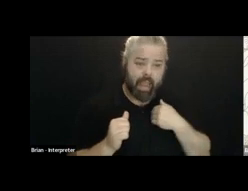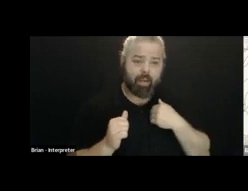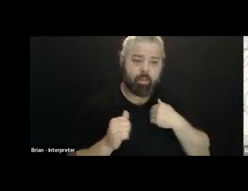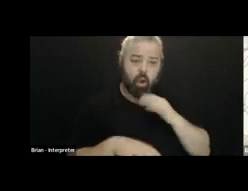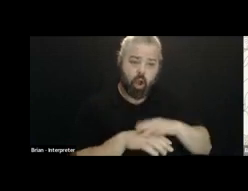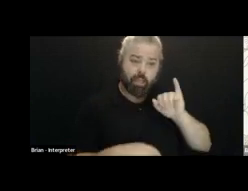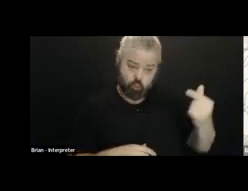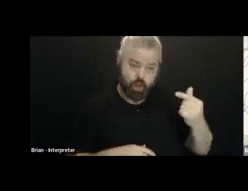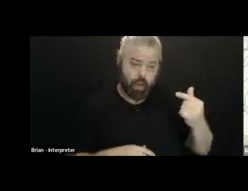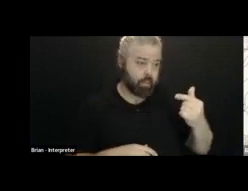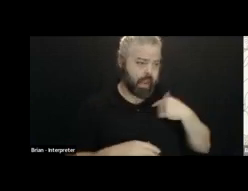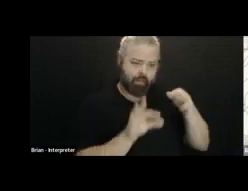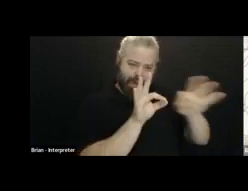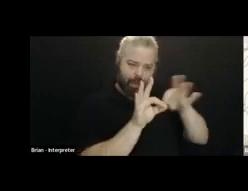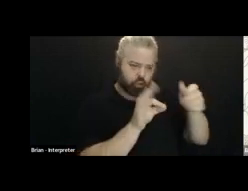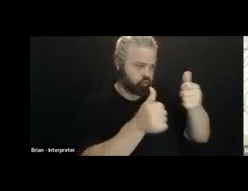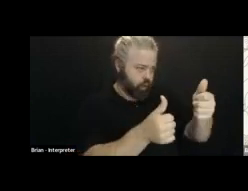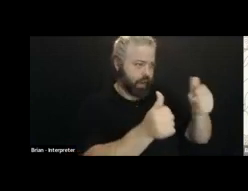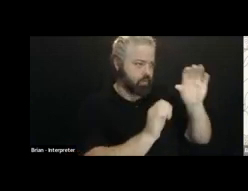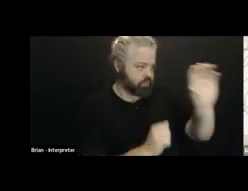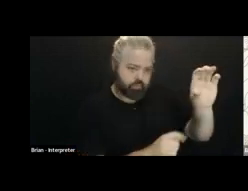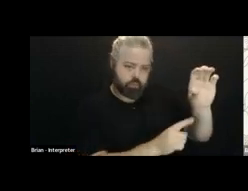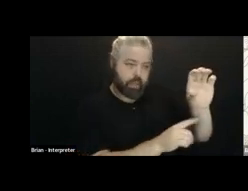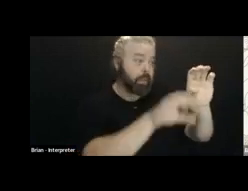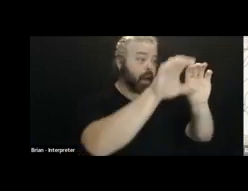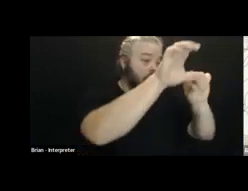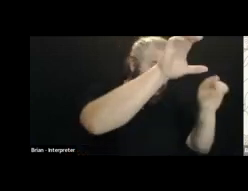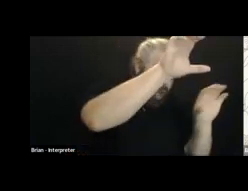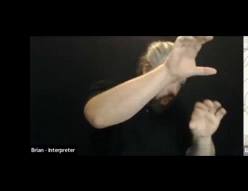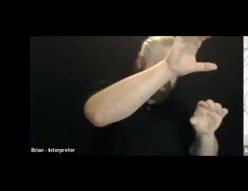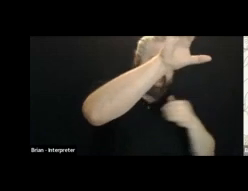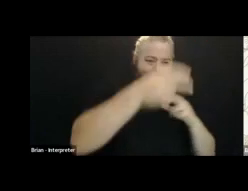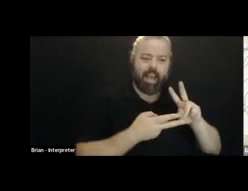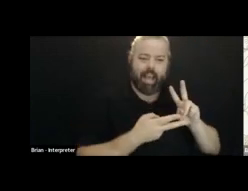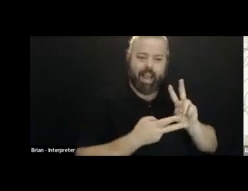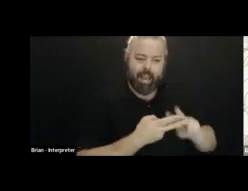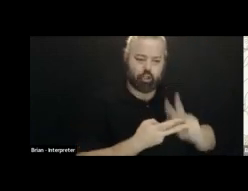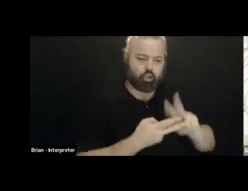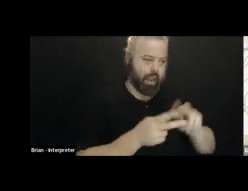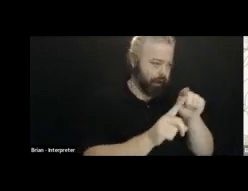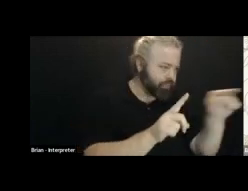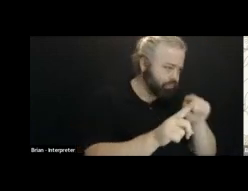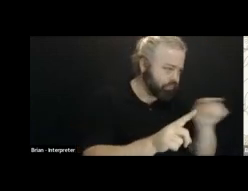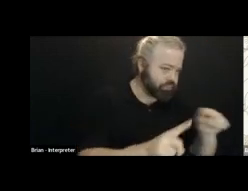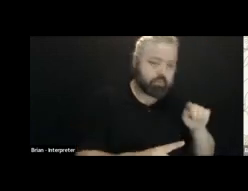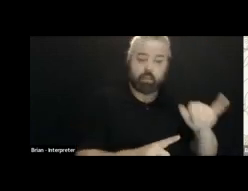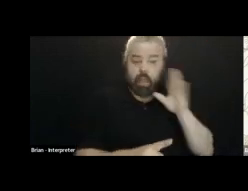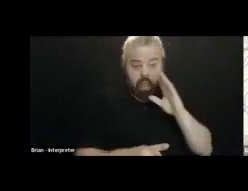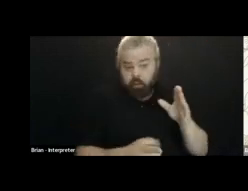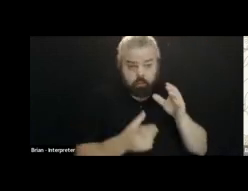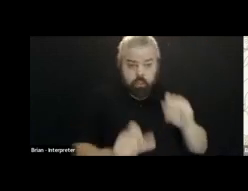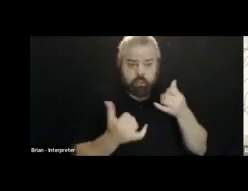in a comment right under it, they've listed their hashtags. This will give them the same search effect as